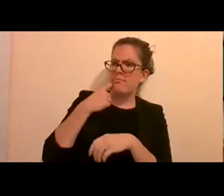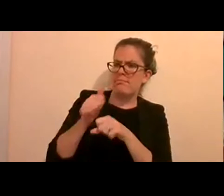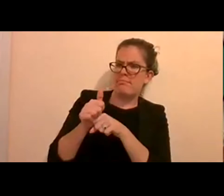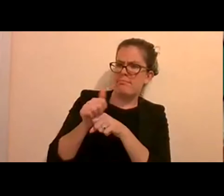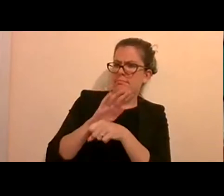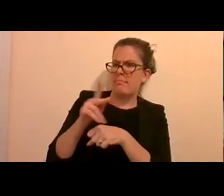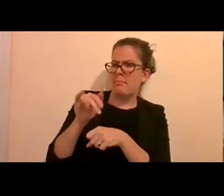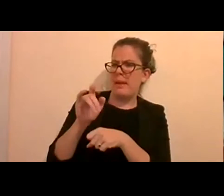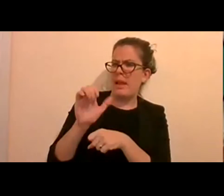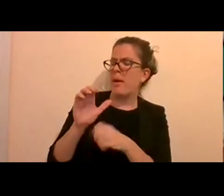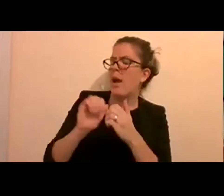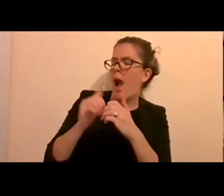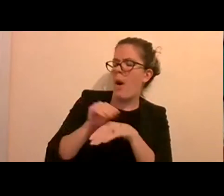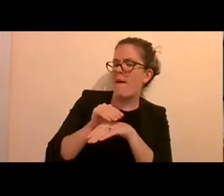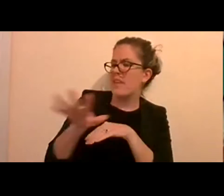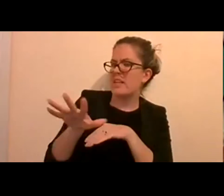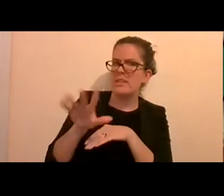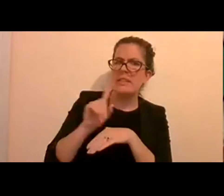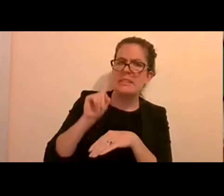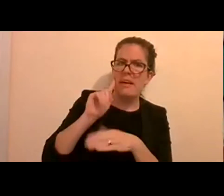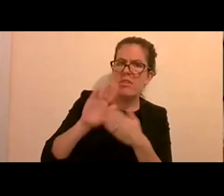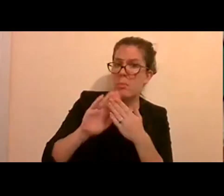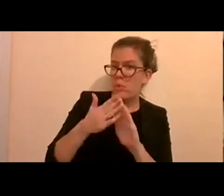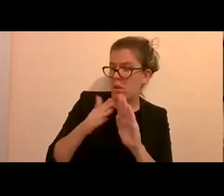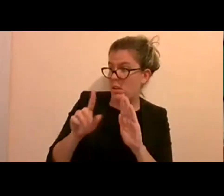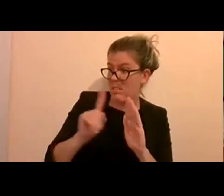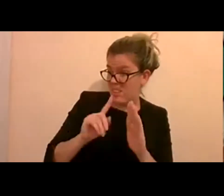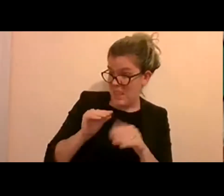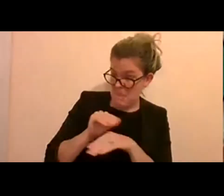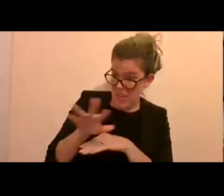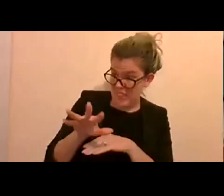specifically, or were the hearing and deaf communities impacted in the same way?